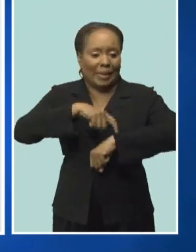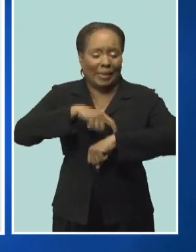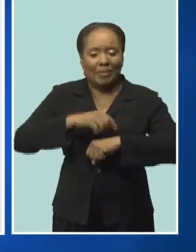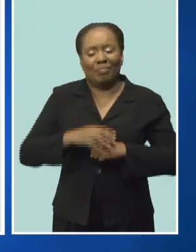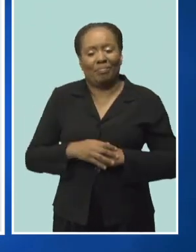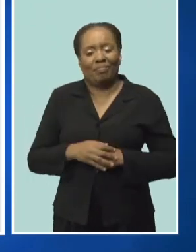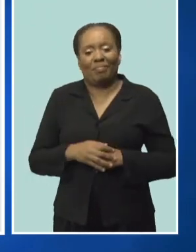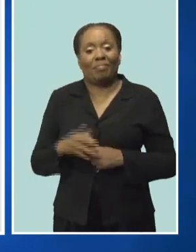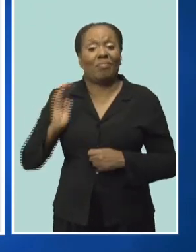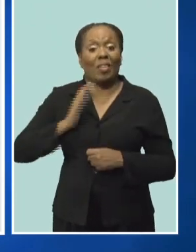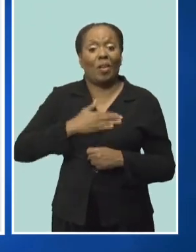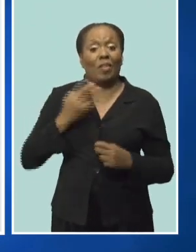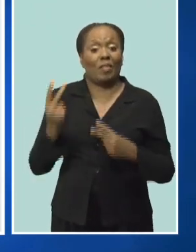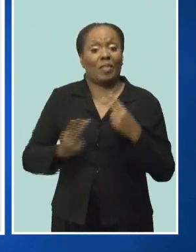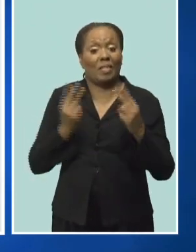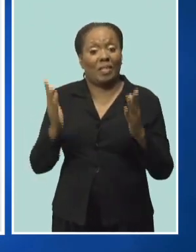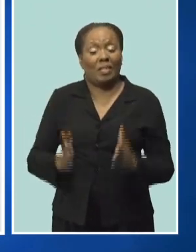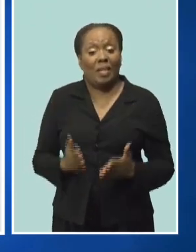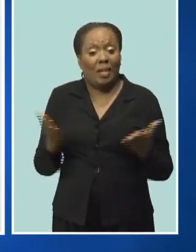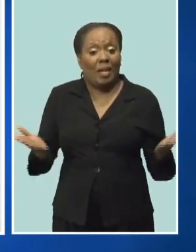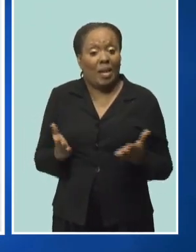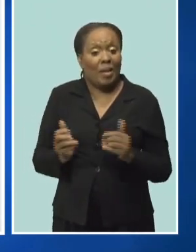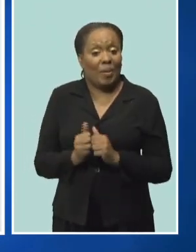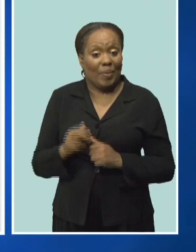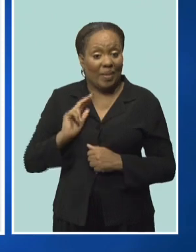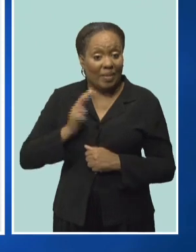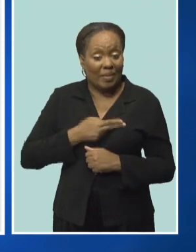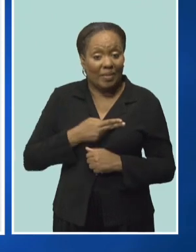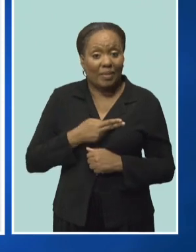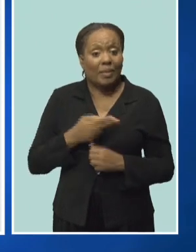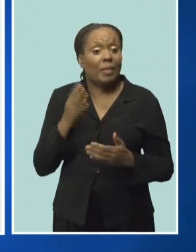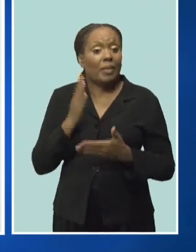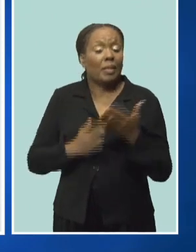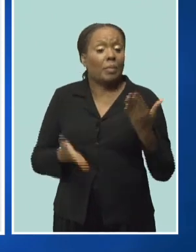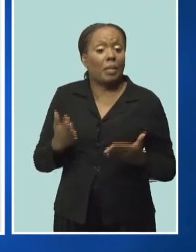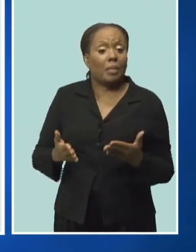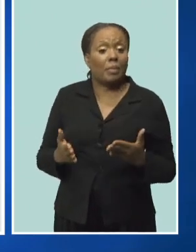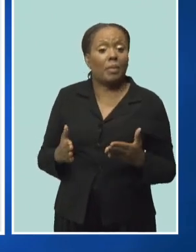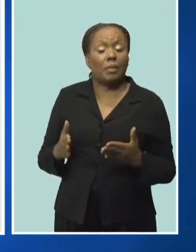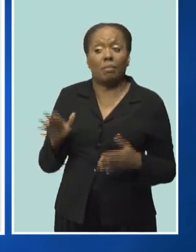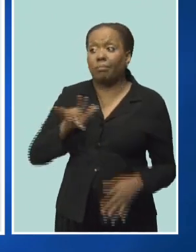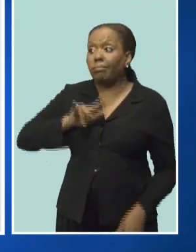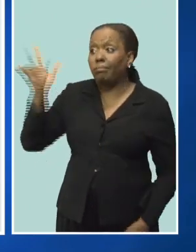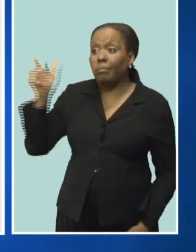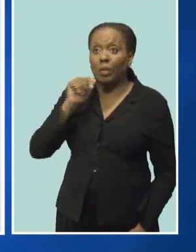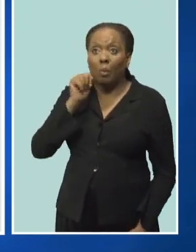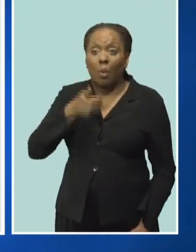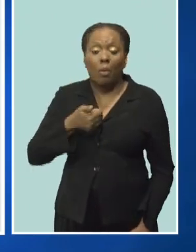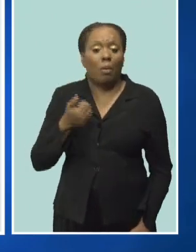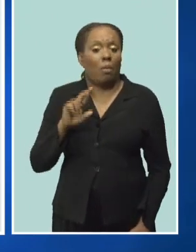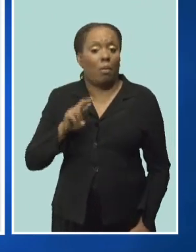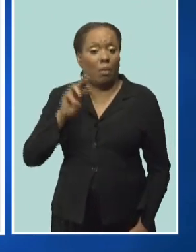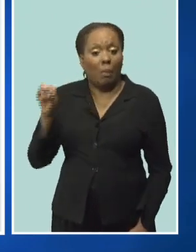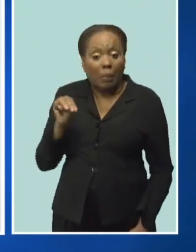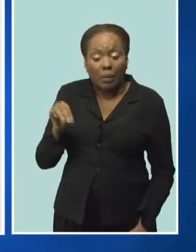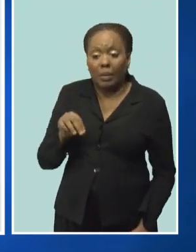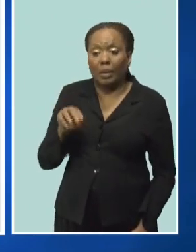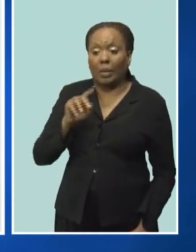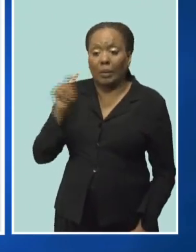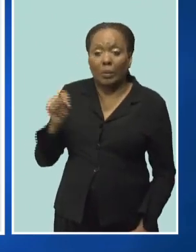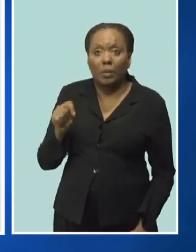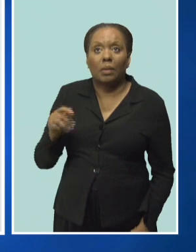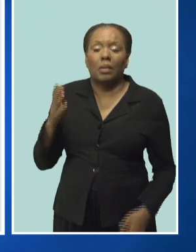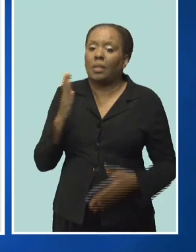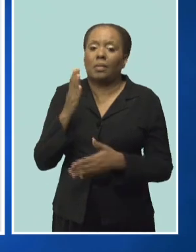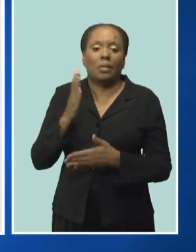with us, and some of them may be due to leave tomorrow, but some are not due to leave until Monday and Tuesday. Some of them have